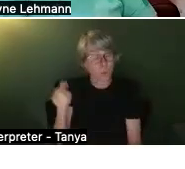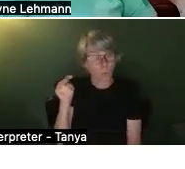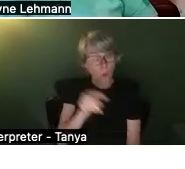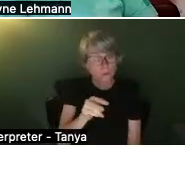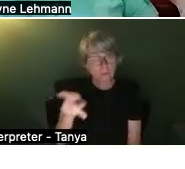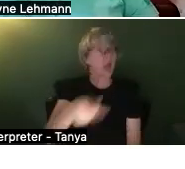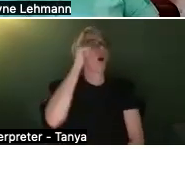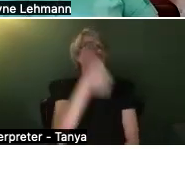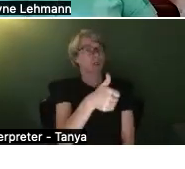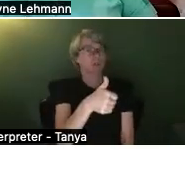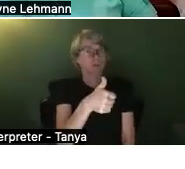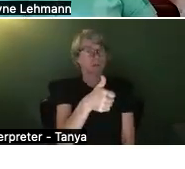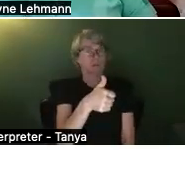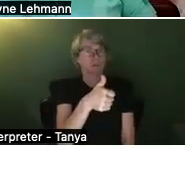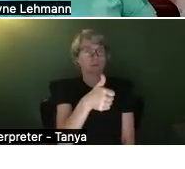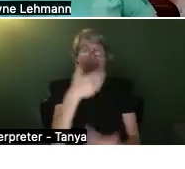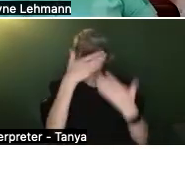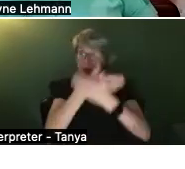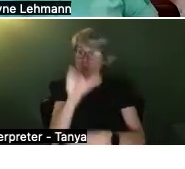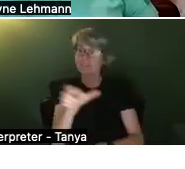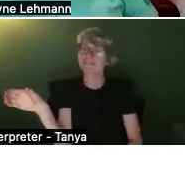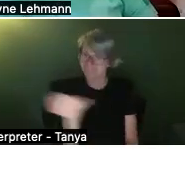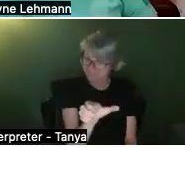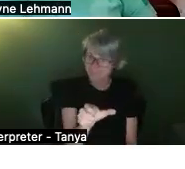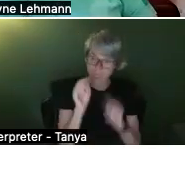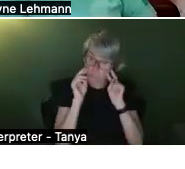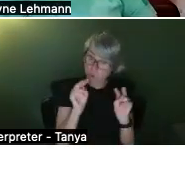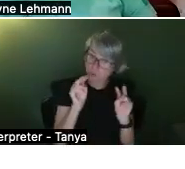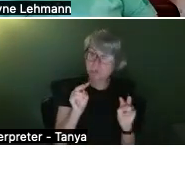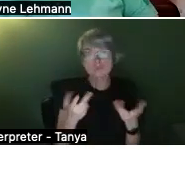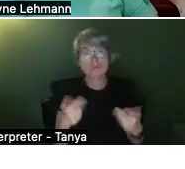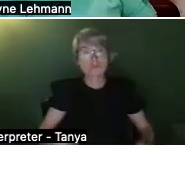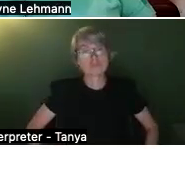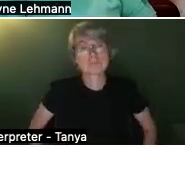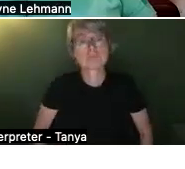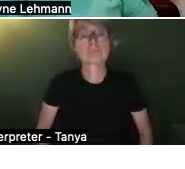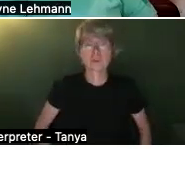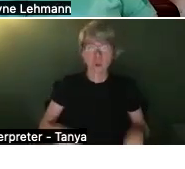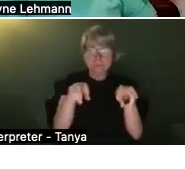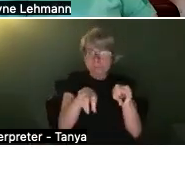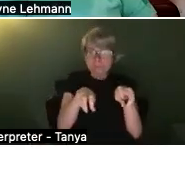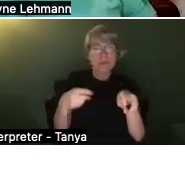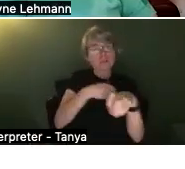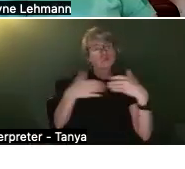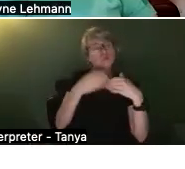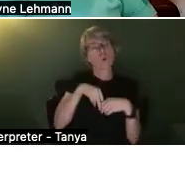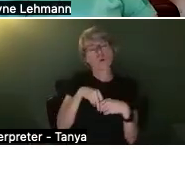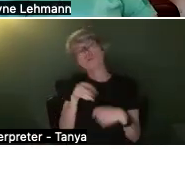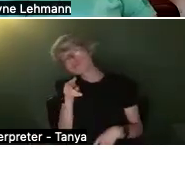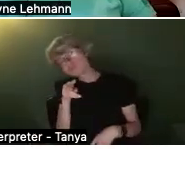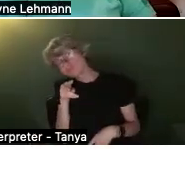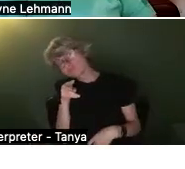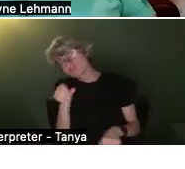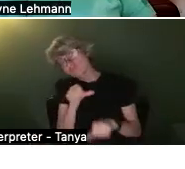they then put in someone at night as sitting outside her door to make sure she was safe, but